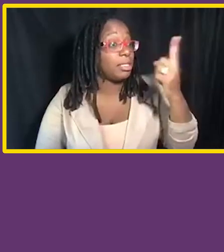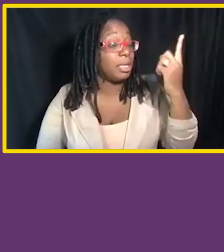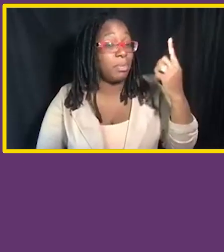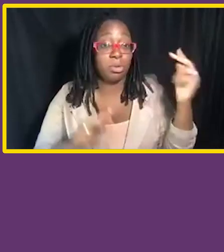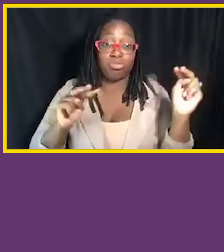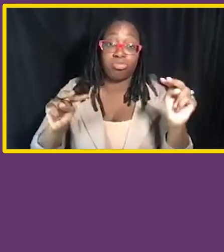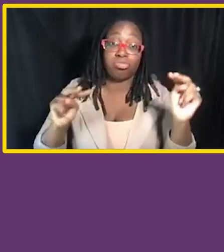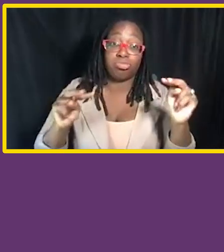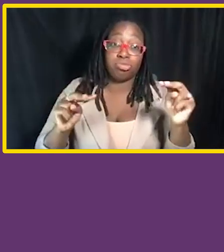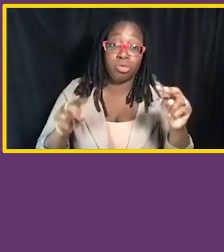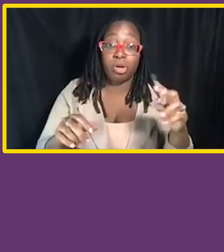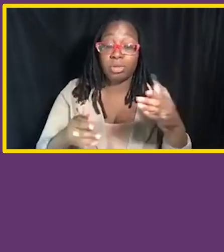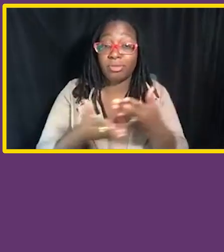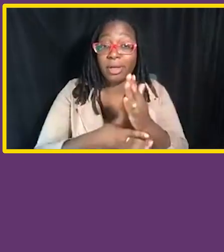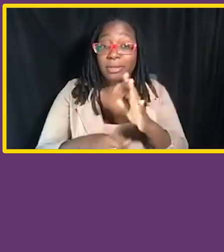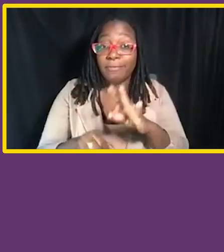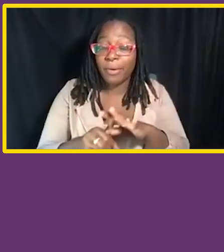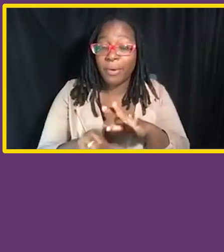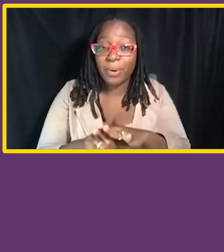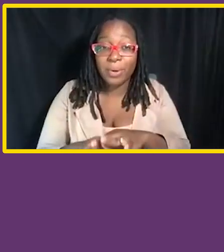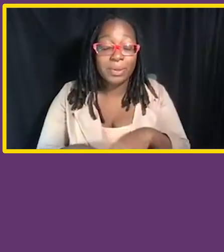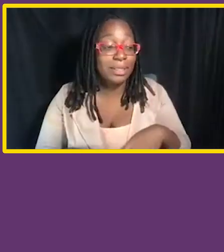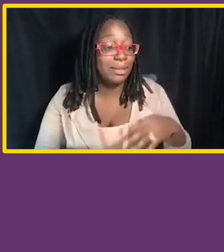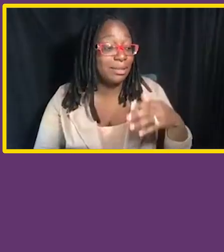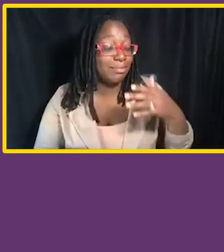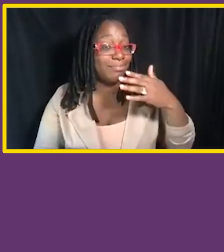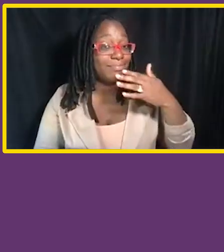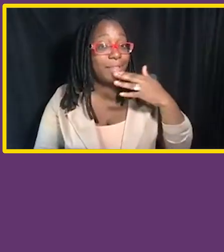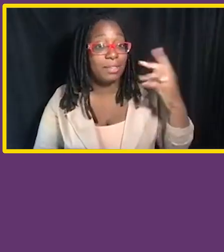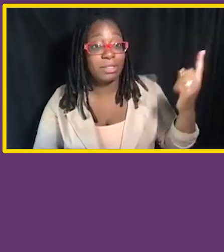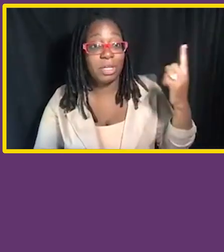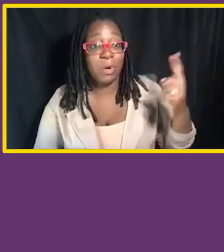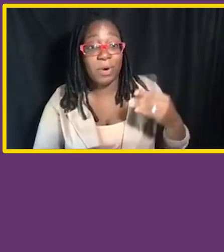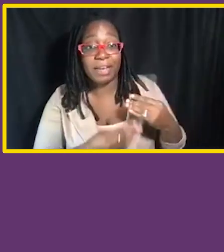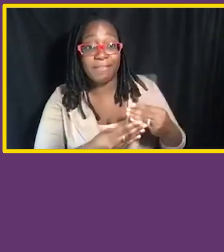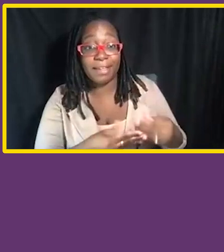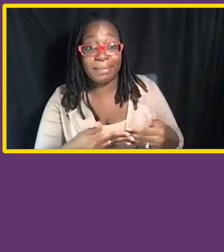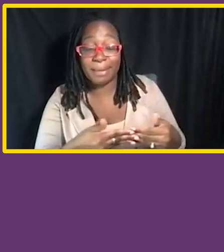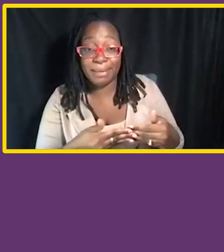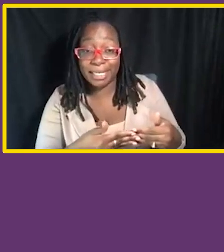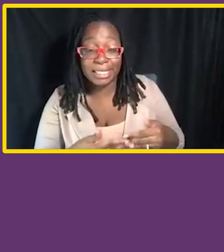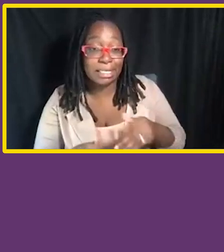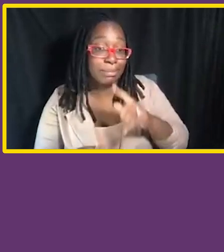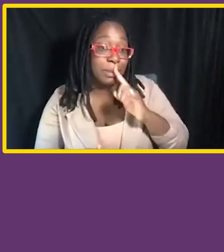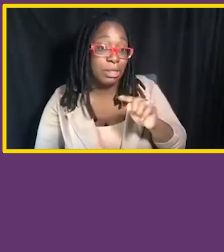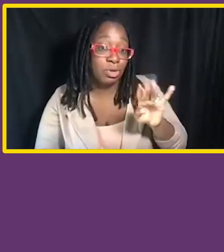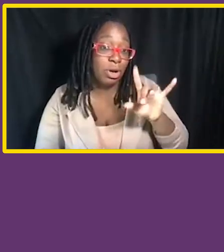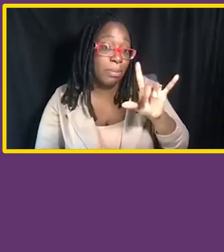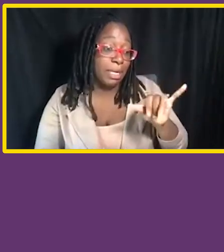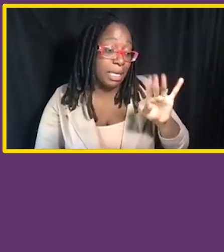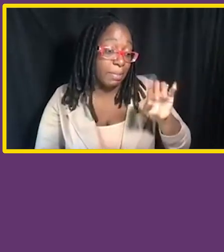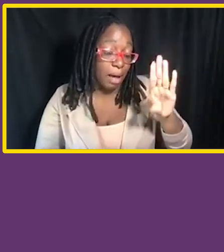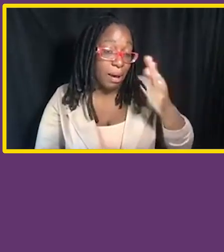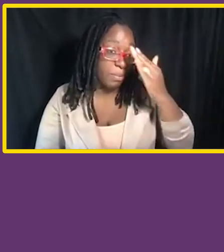democracy. Oh, thank God somebody fed these damn babies and make sure that Billy Bob Joan knew that they